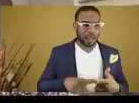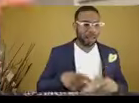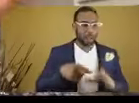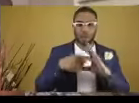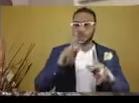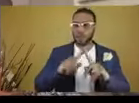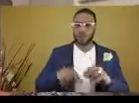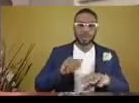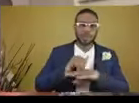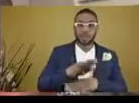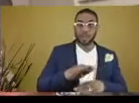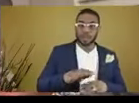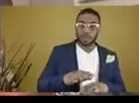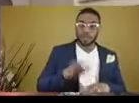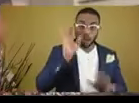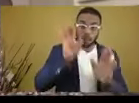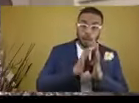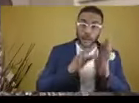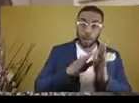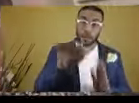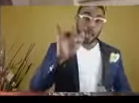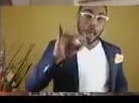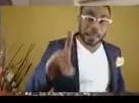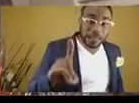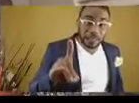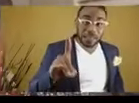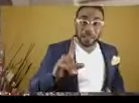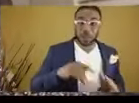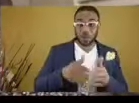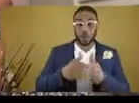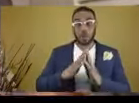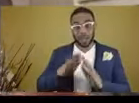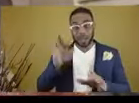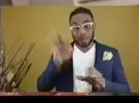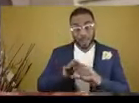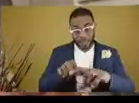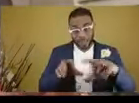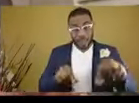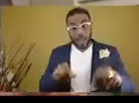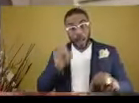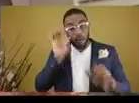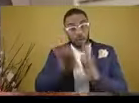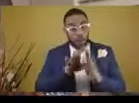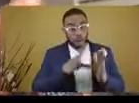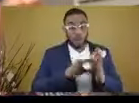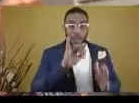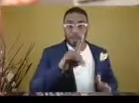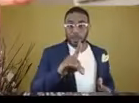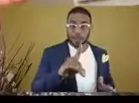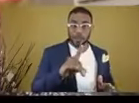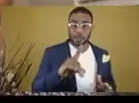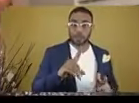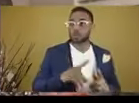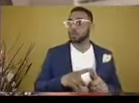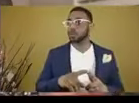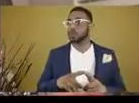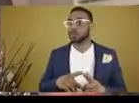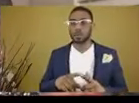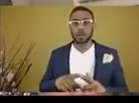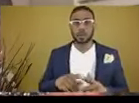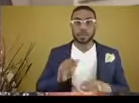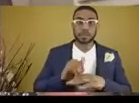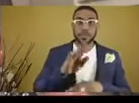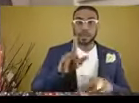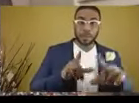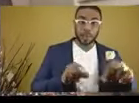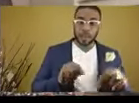submit a photocopy of their ID to request a ballot and a photocopy of their ID to submit their ballot